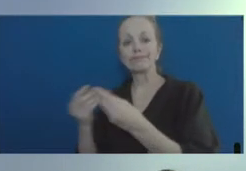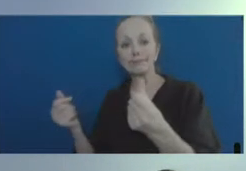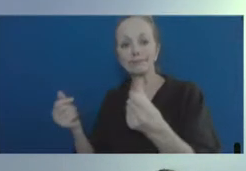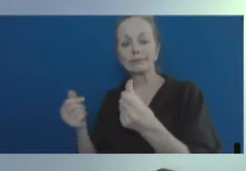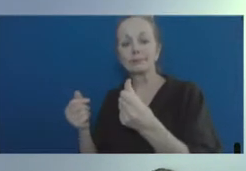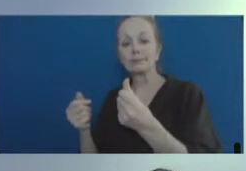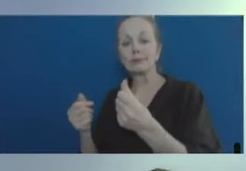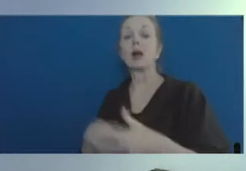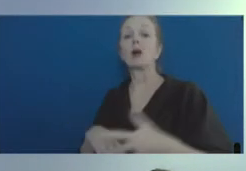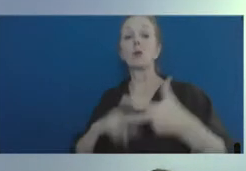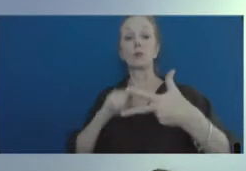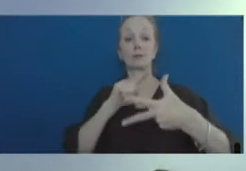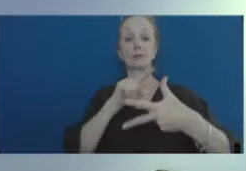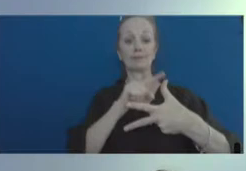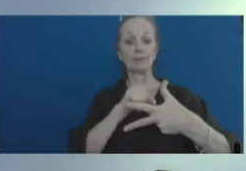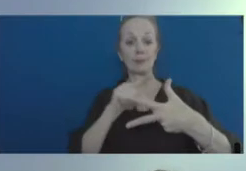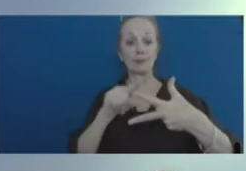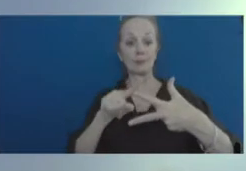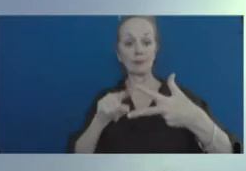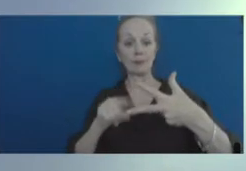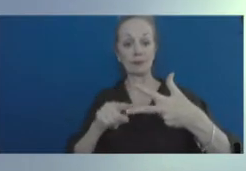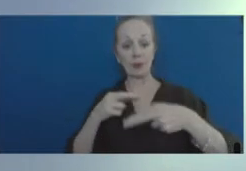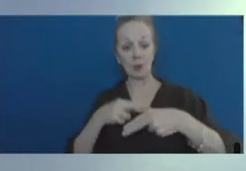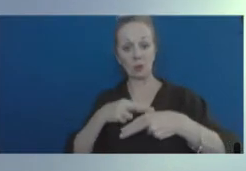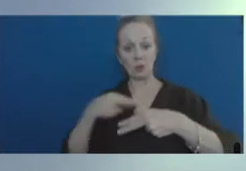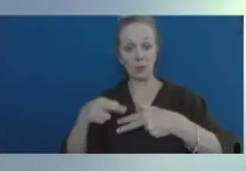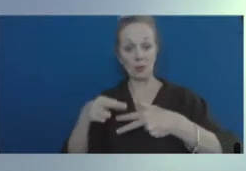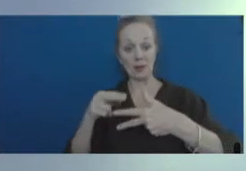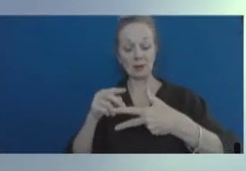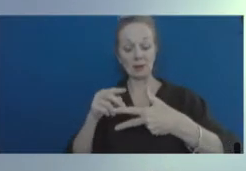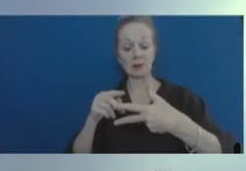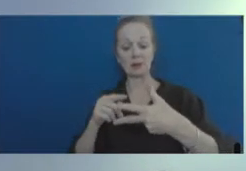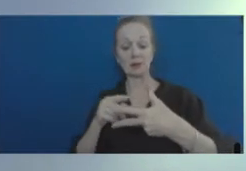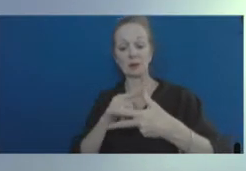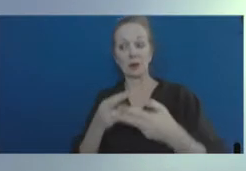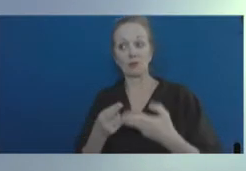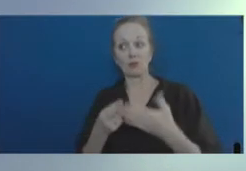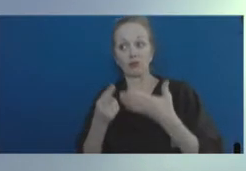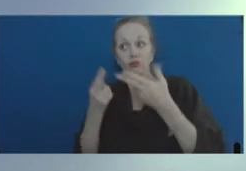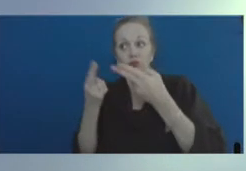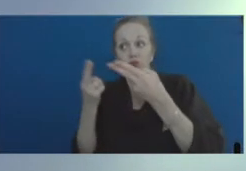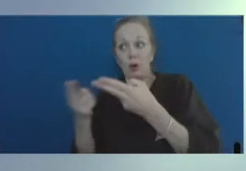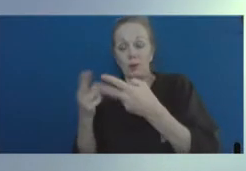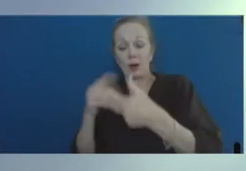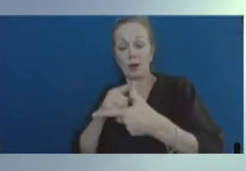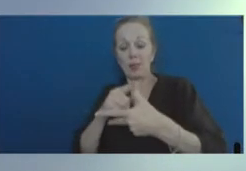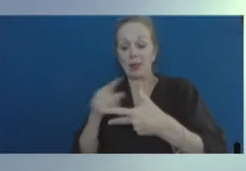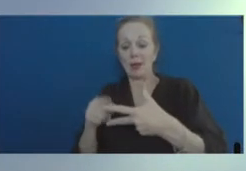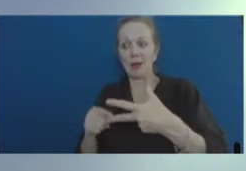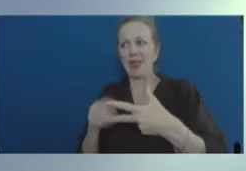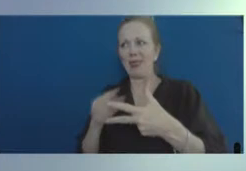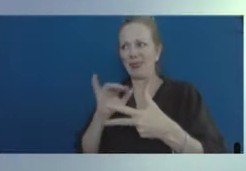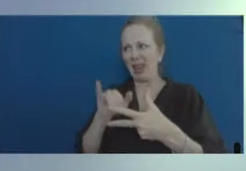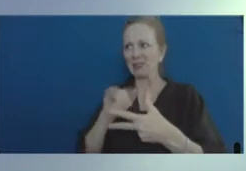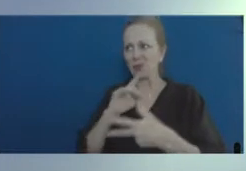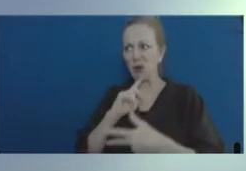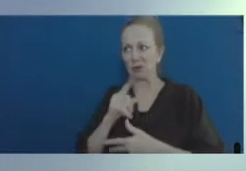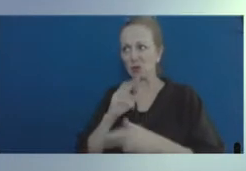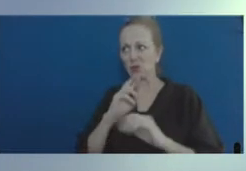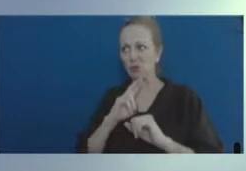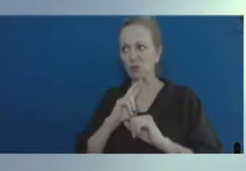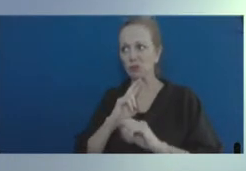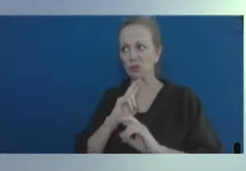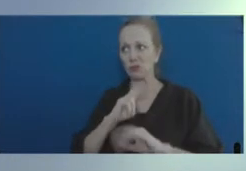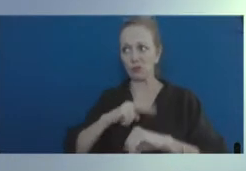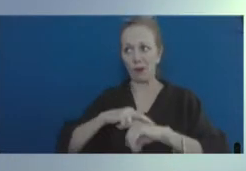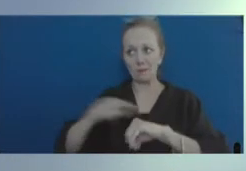recommendations, are those the is that your answer to the referral? Or is that just, I mean, will it be more related to the